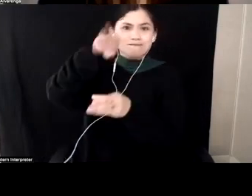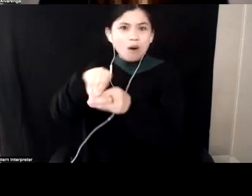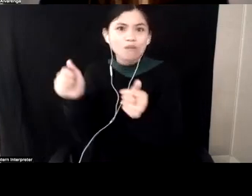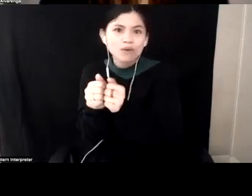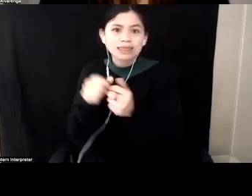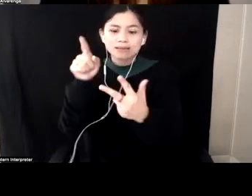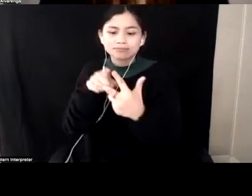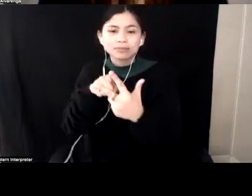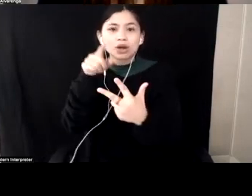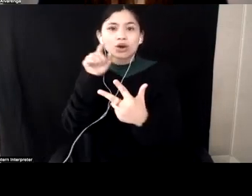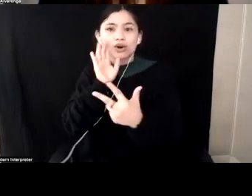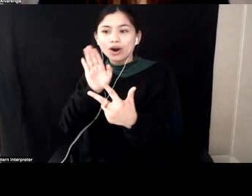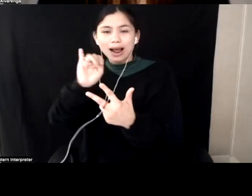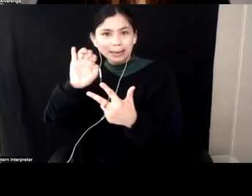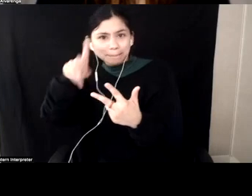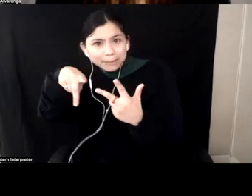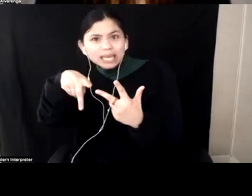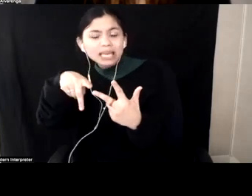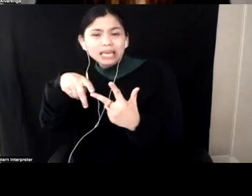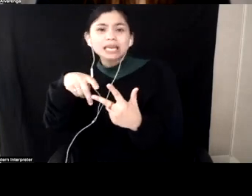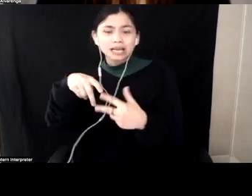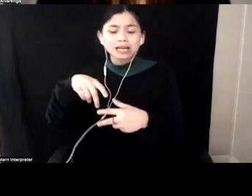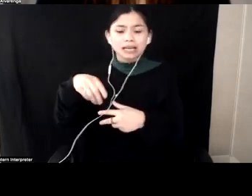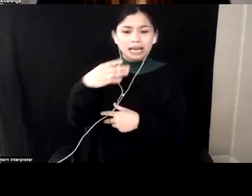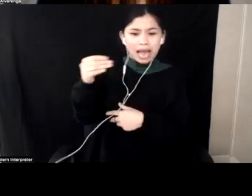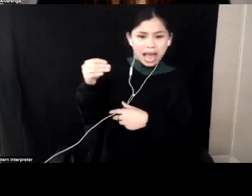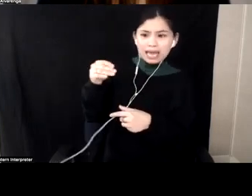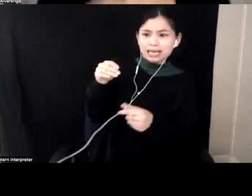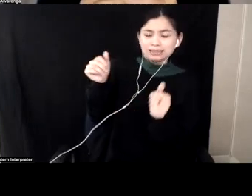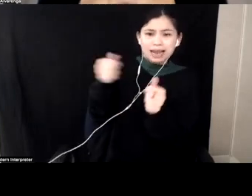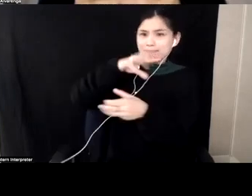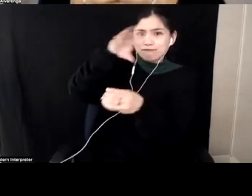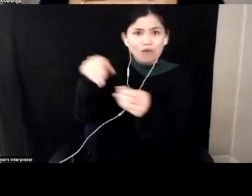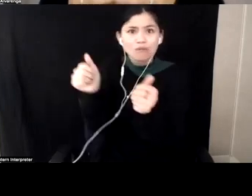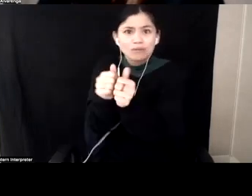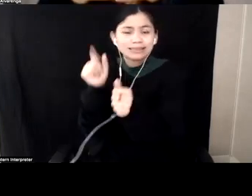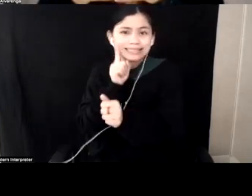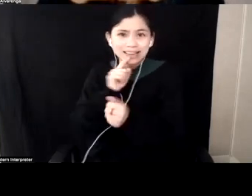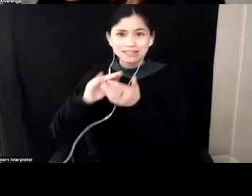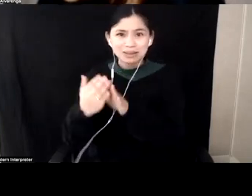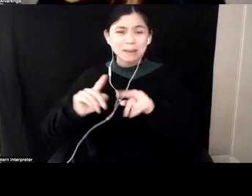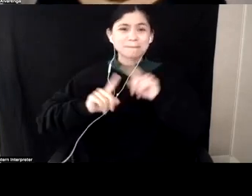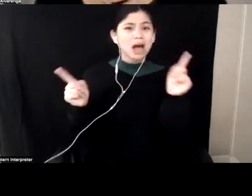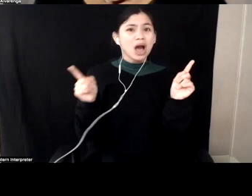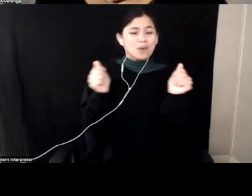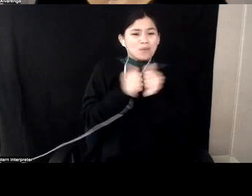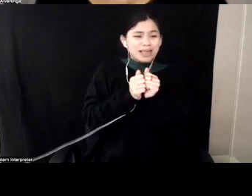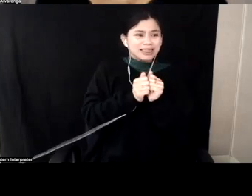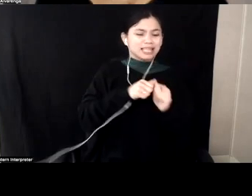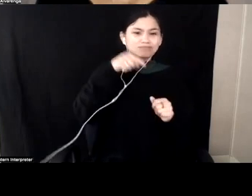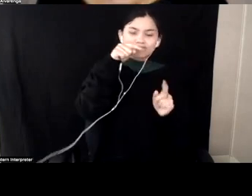her IEP and very involved in the deaf community. But when it came to what she's